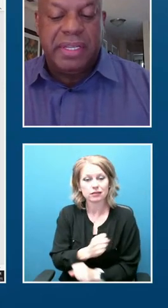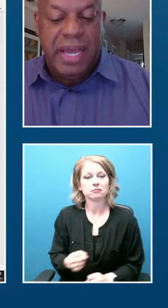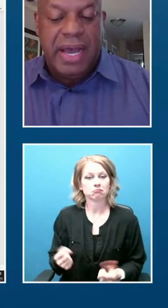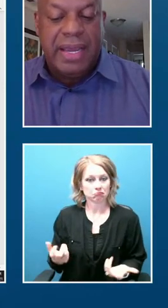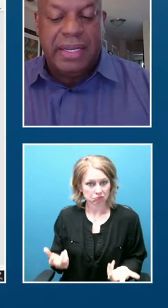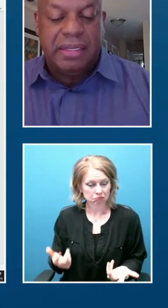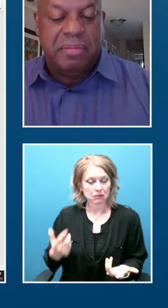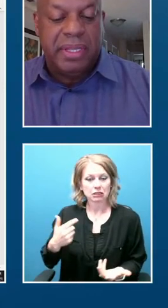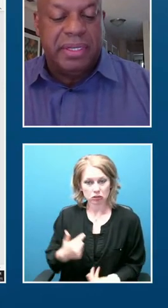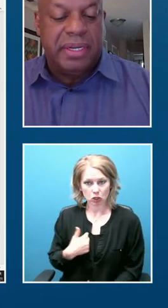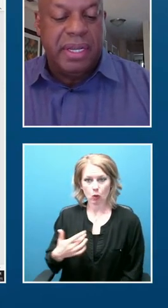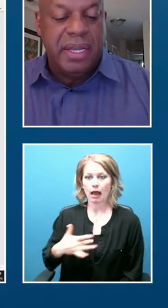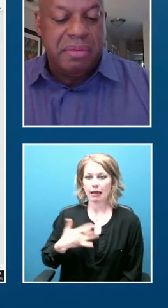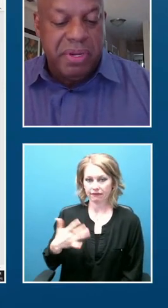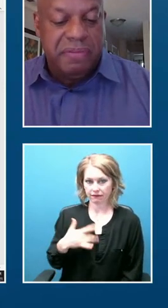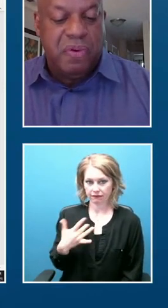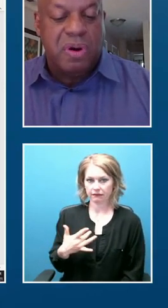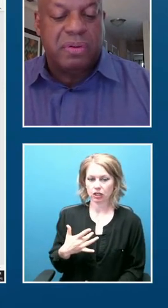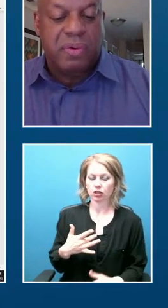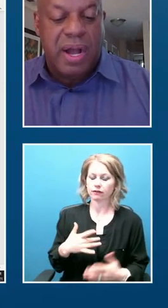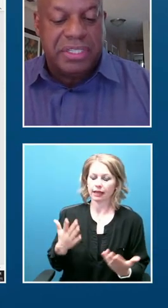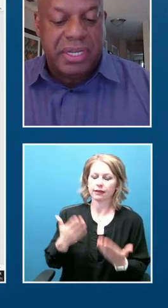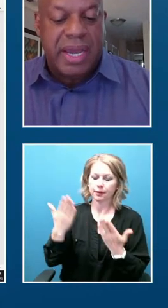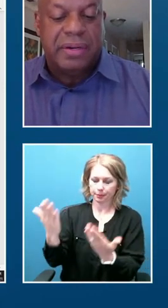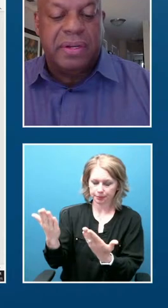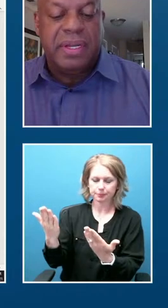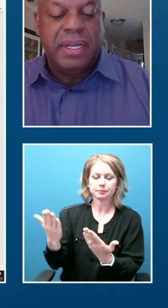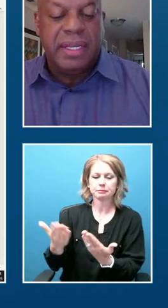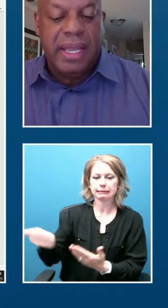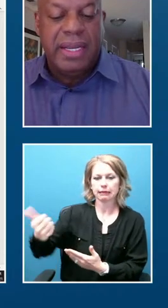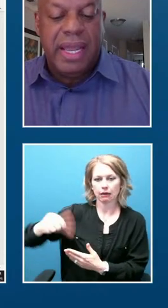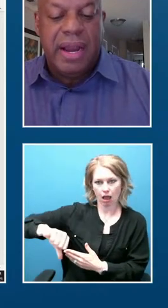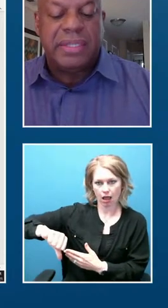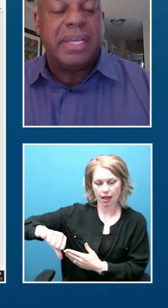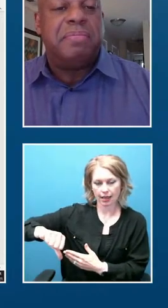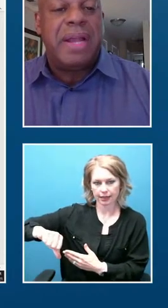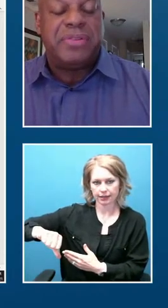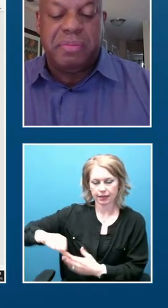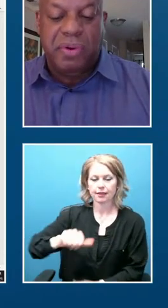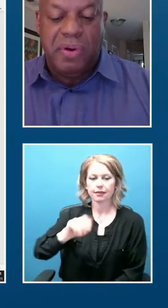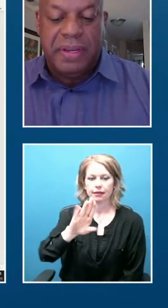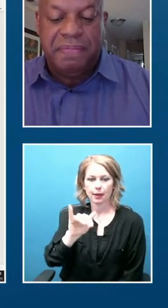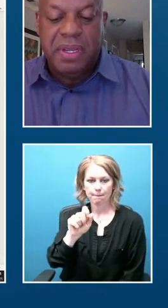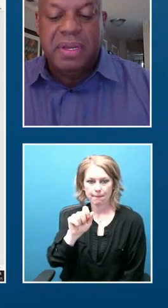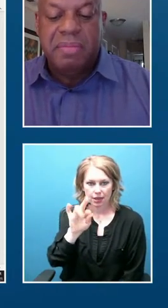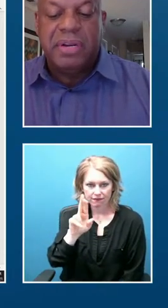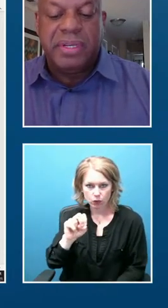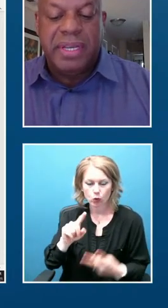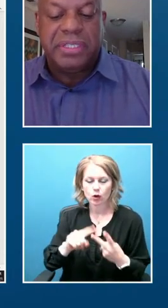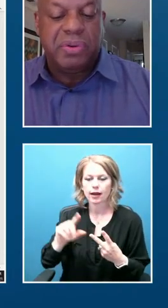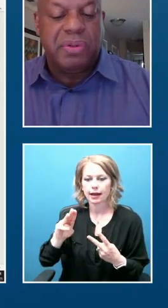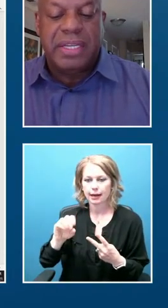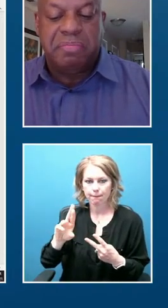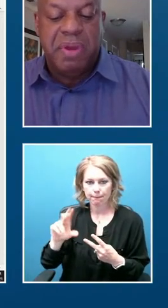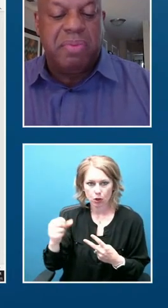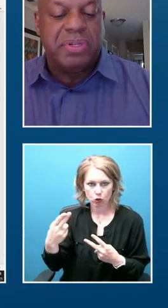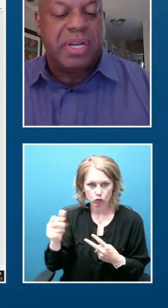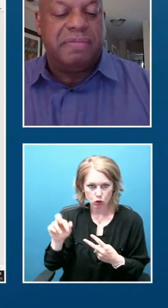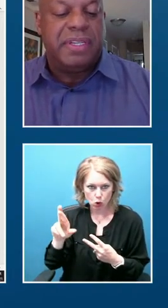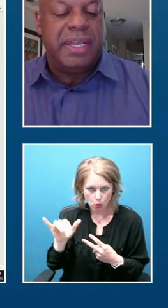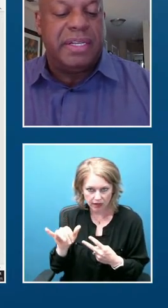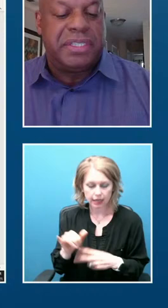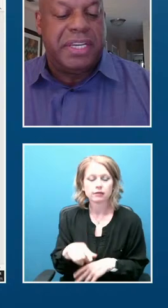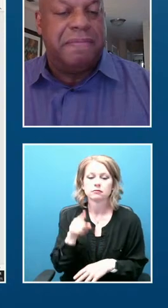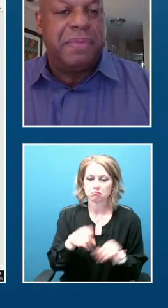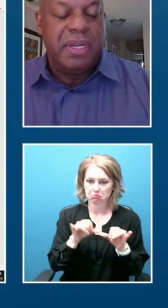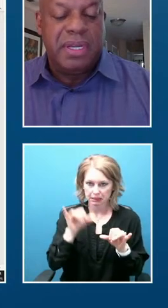challenge be denied and the Belinda Beaufort, Rod Snyder, Elaine Harris, and Patrick Maroney be credentialed as members of